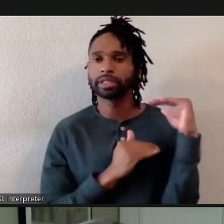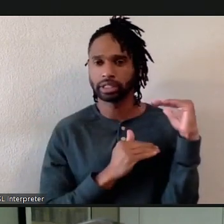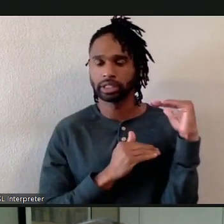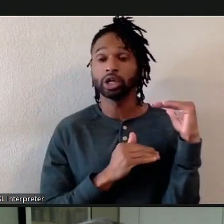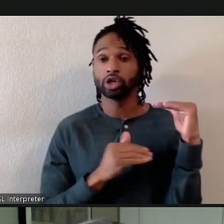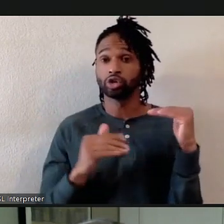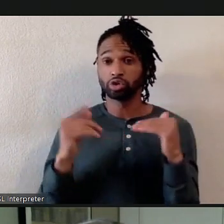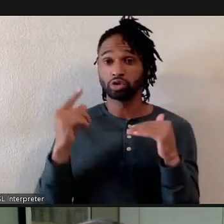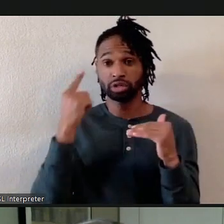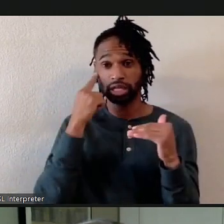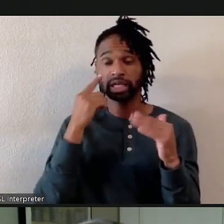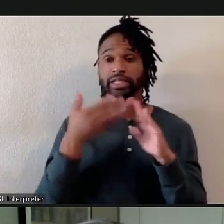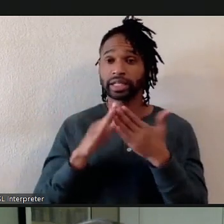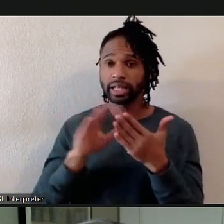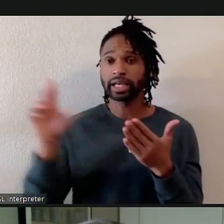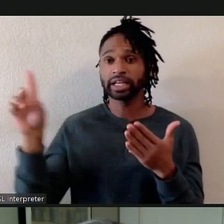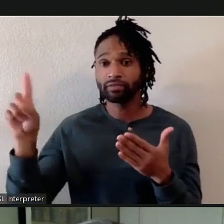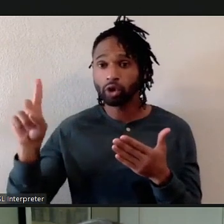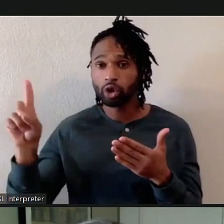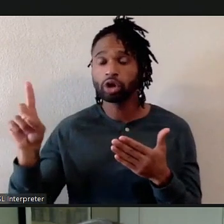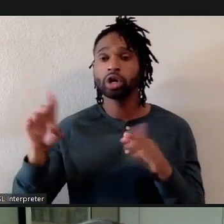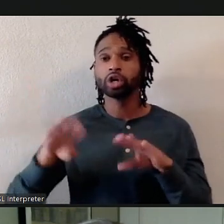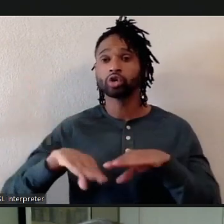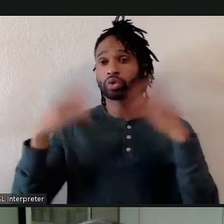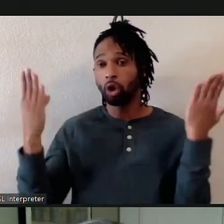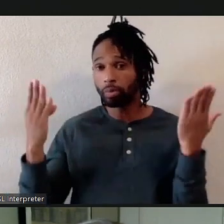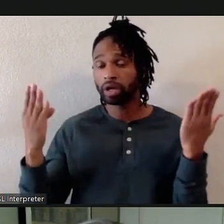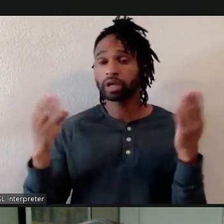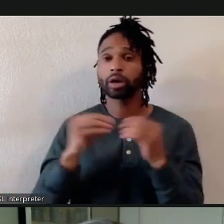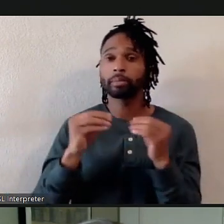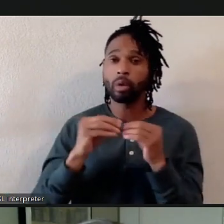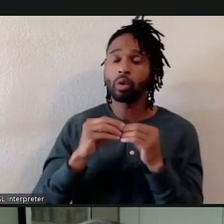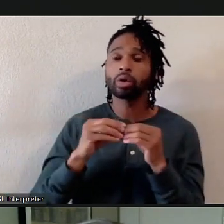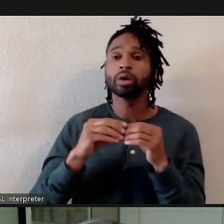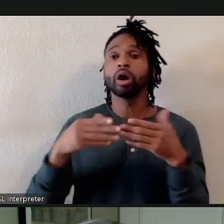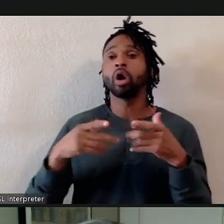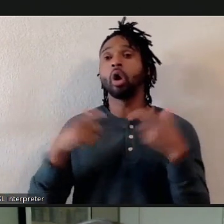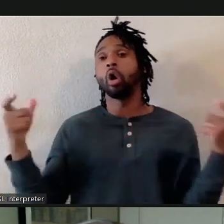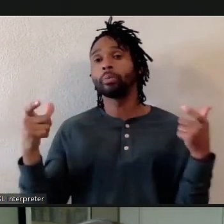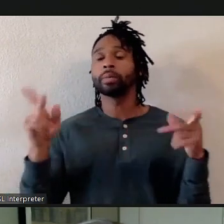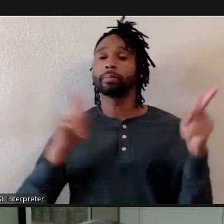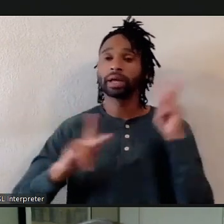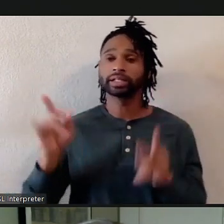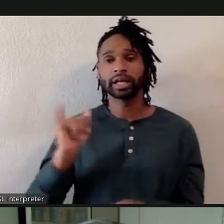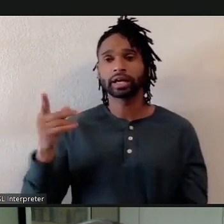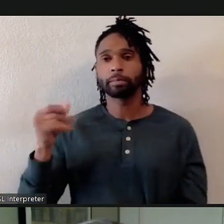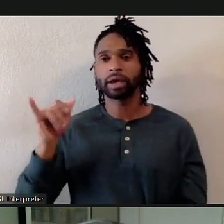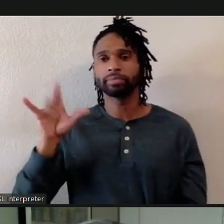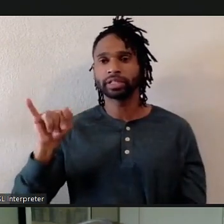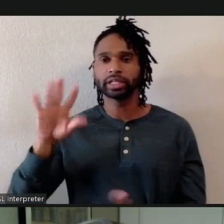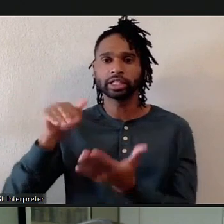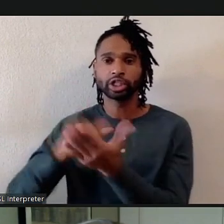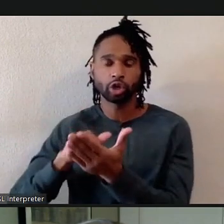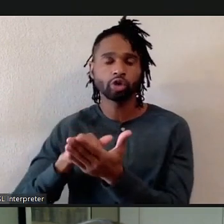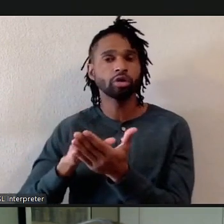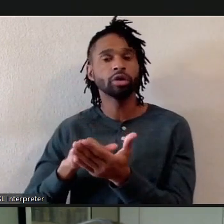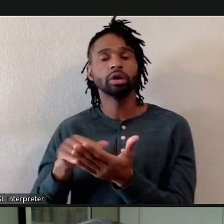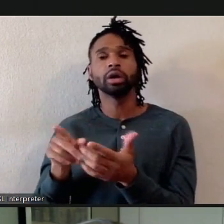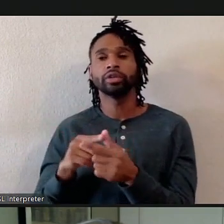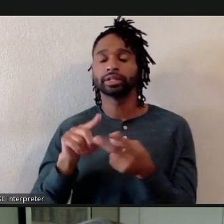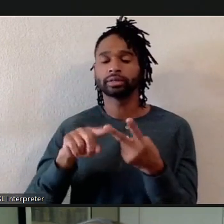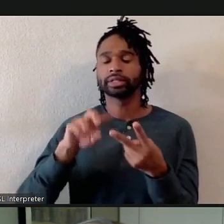cities like Denver to reopen more mass facilities such as Pepsi Center as they had for a while? And second, could you go